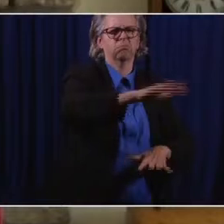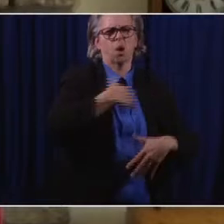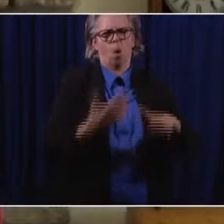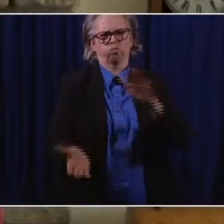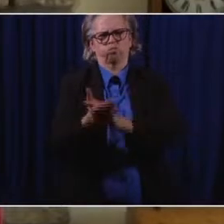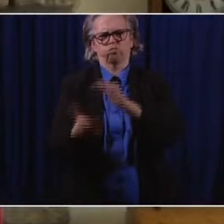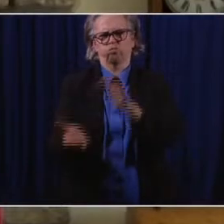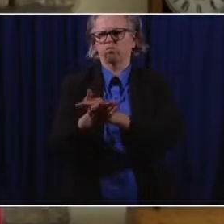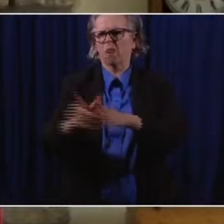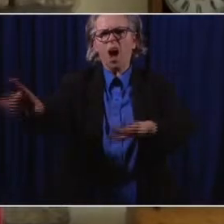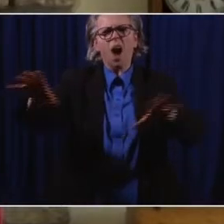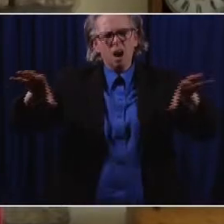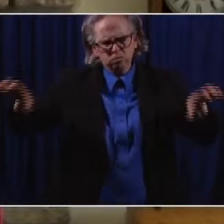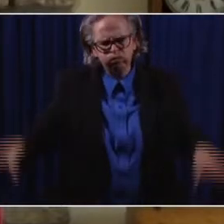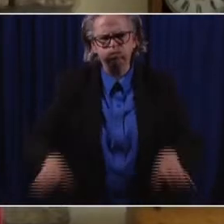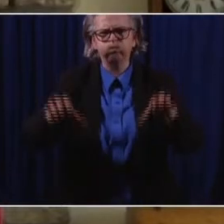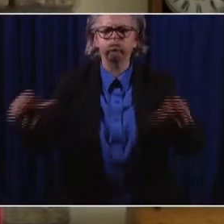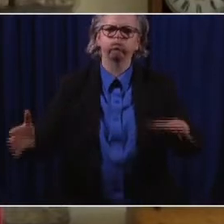phenomenal job